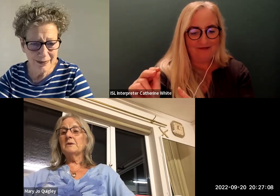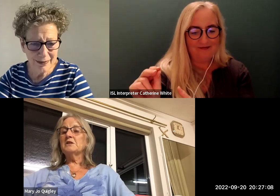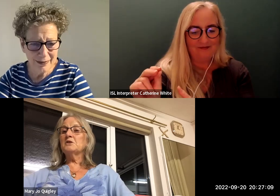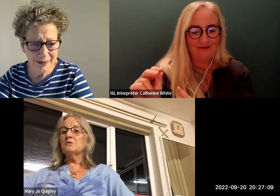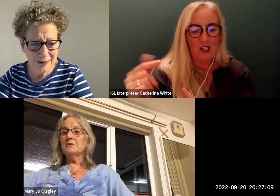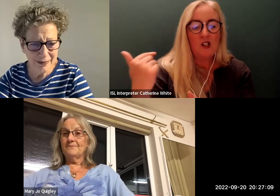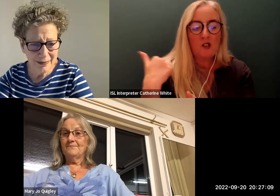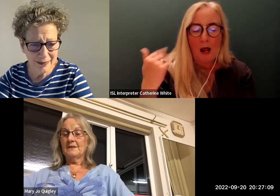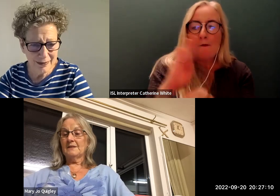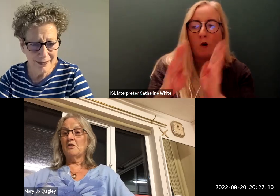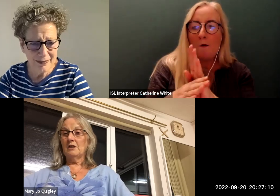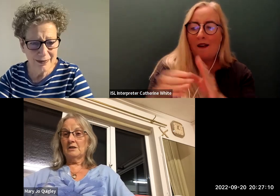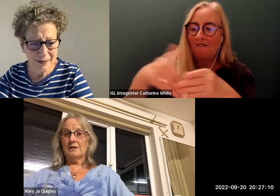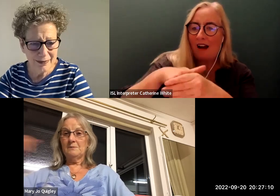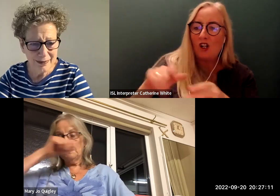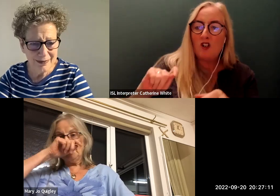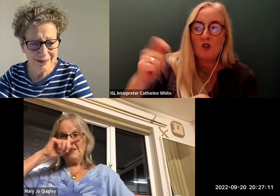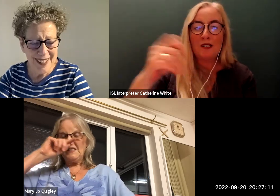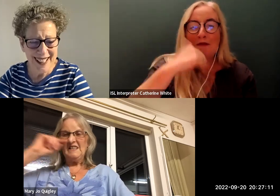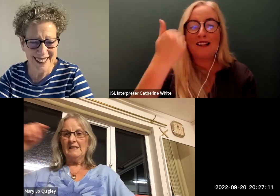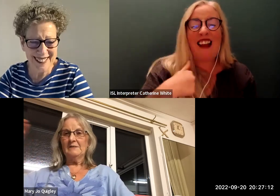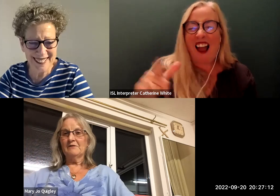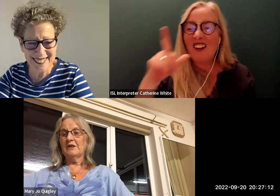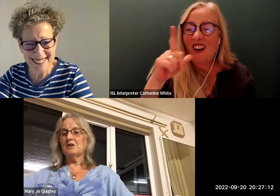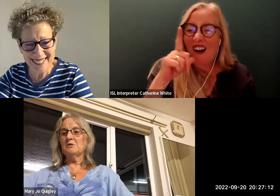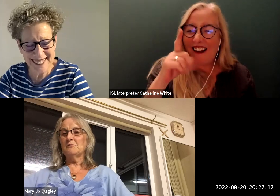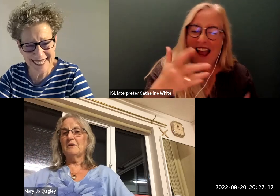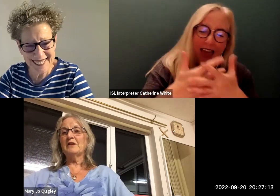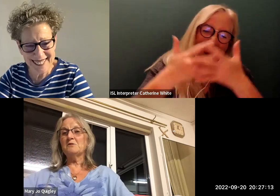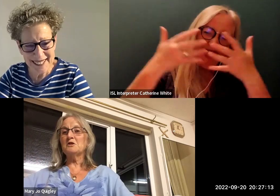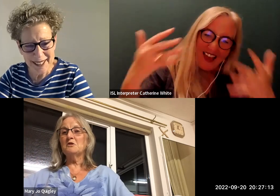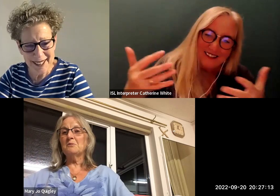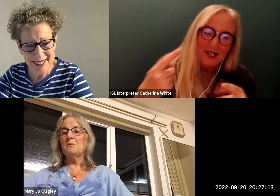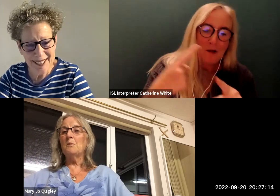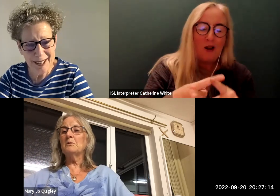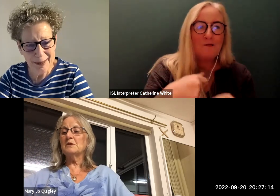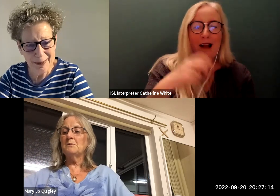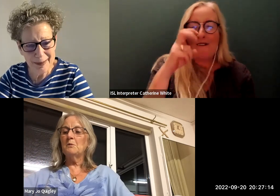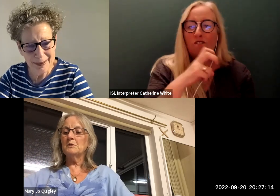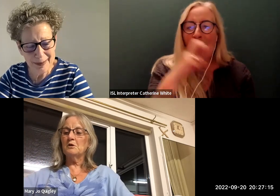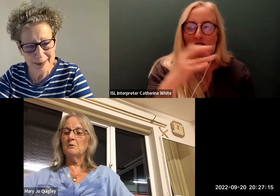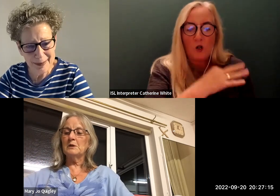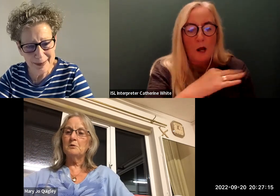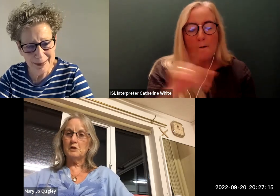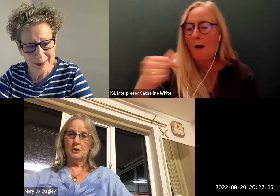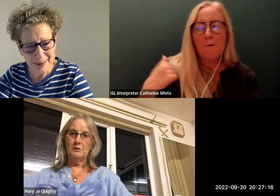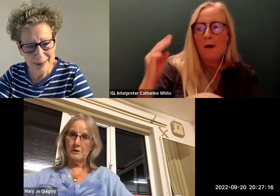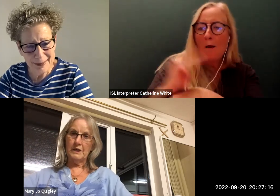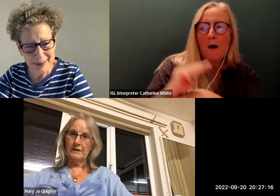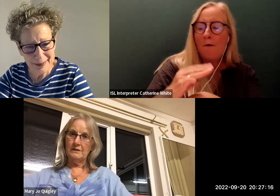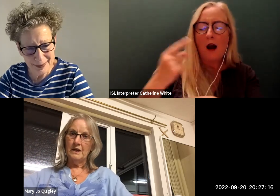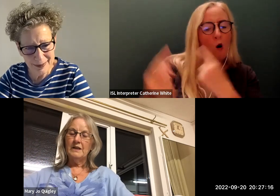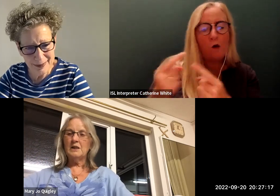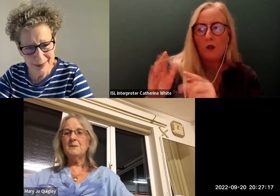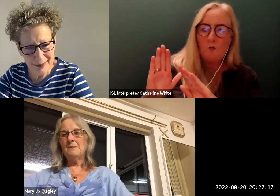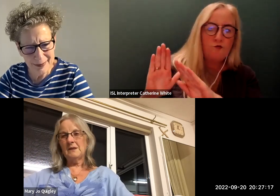so I went into tourism because I talk a lot, I suppose. And my French was good, but mum, you see, mum would always push, you know, to